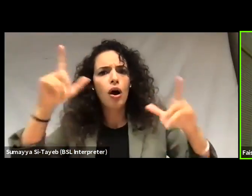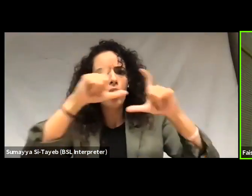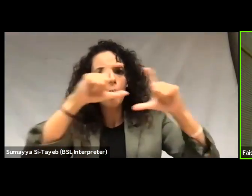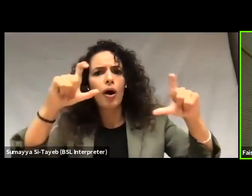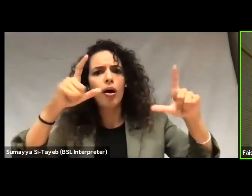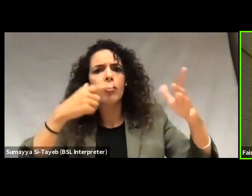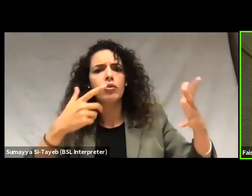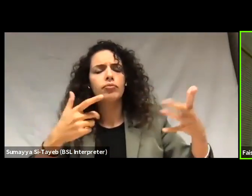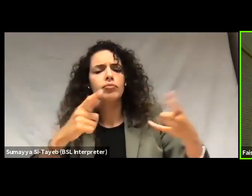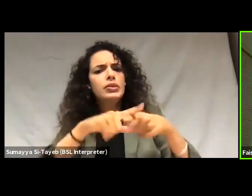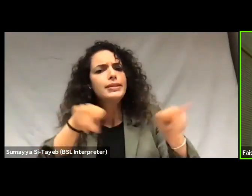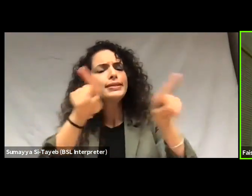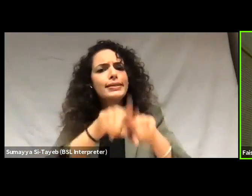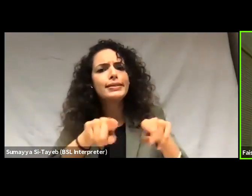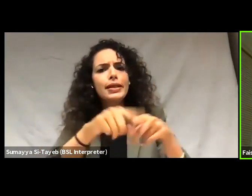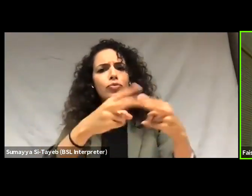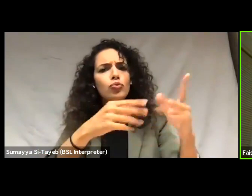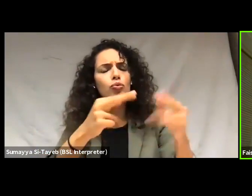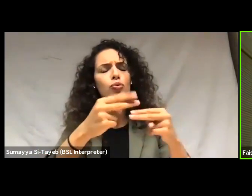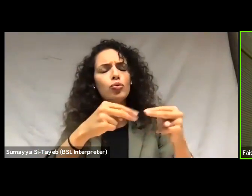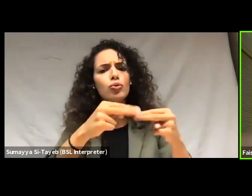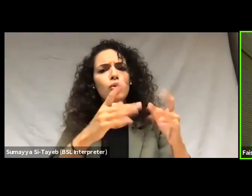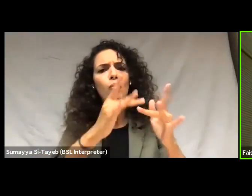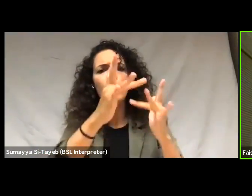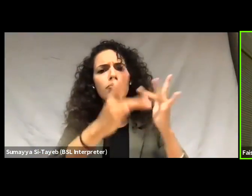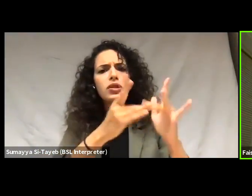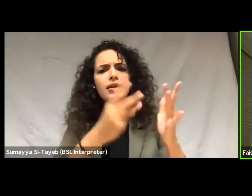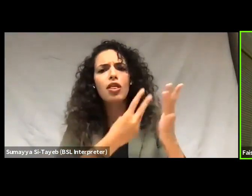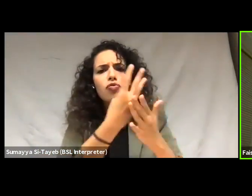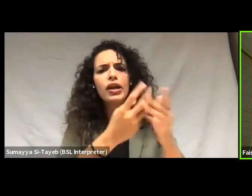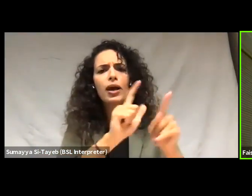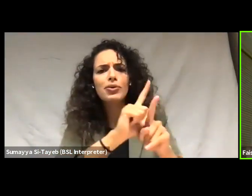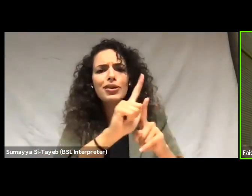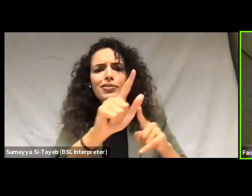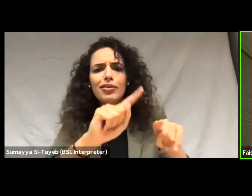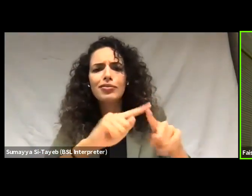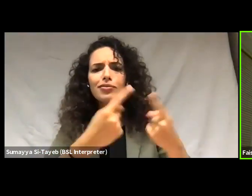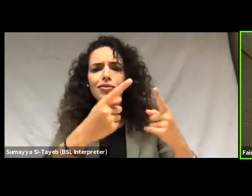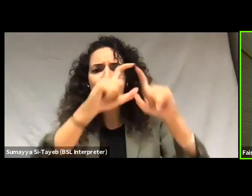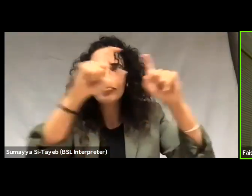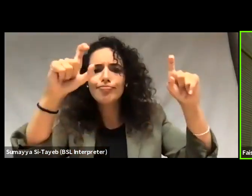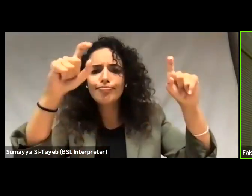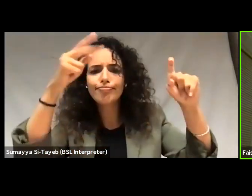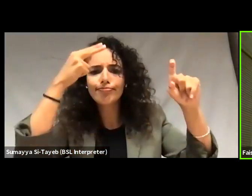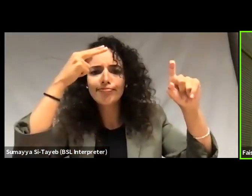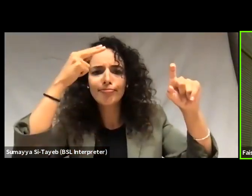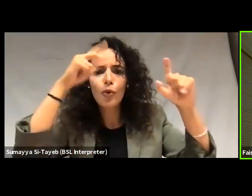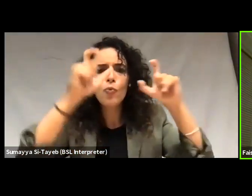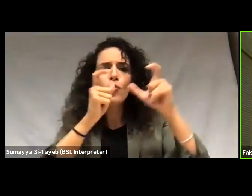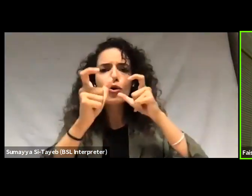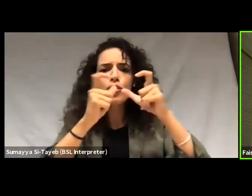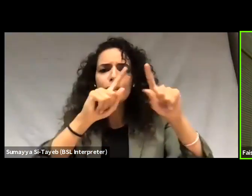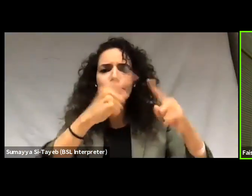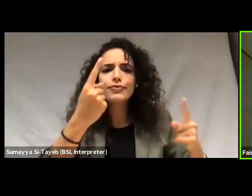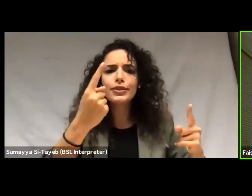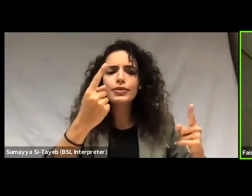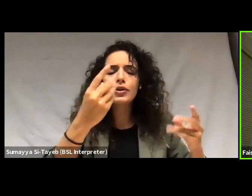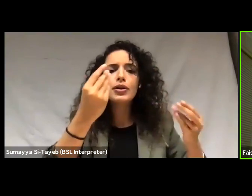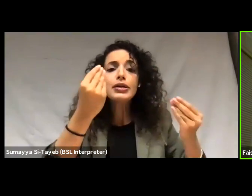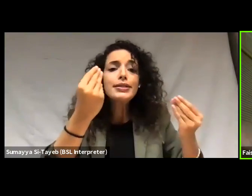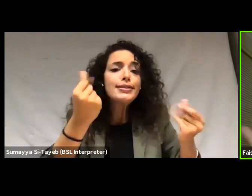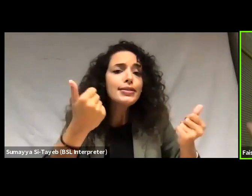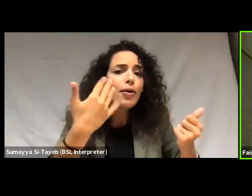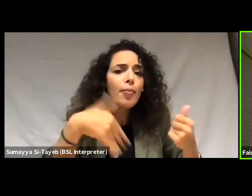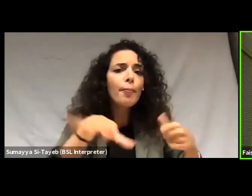news websites basically had a different headline, had a different take. Some of them acknowledged that the news